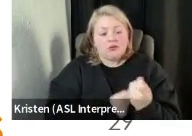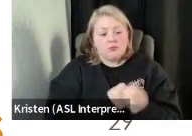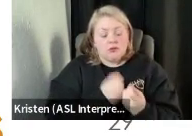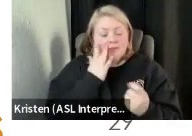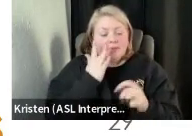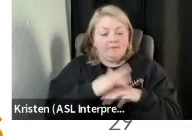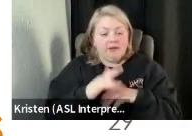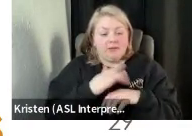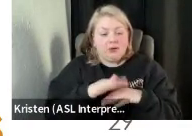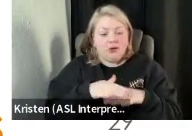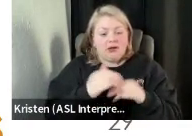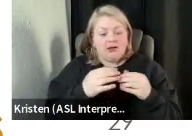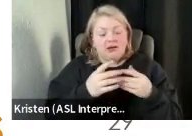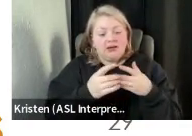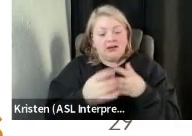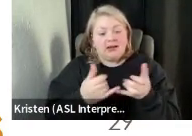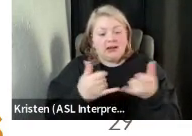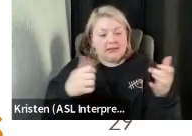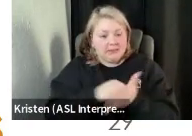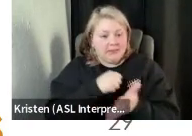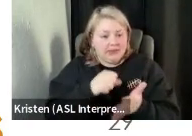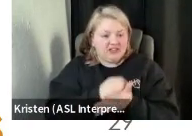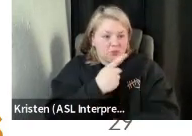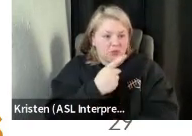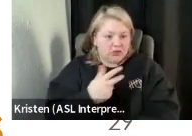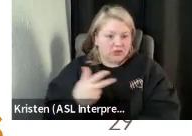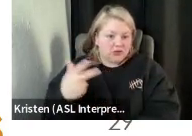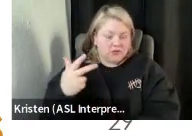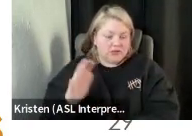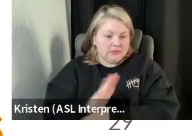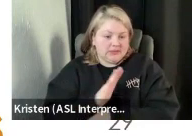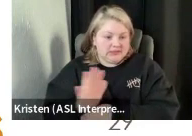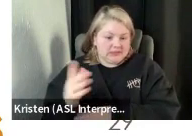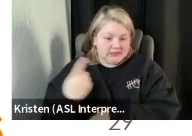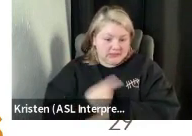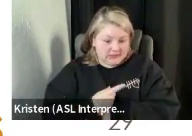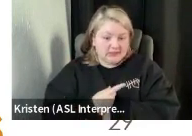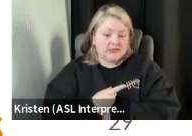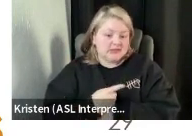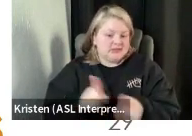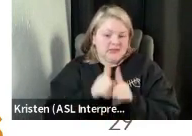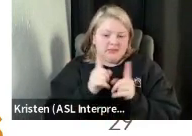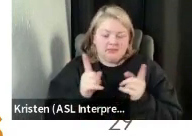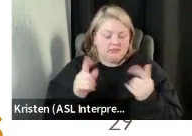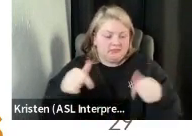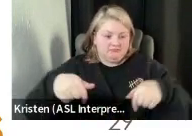our guidelines page within 1 to 3 business days, just as the link to this and the link to the recording.